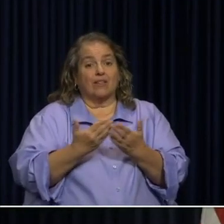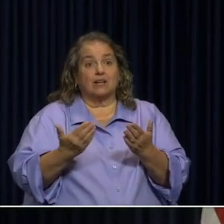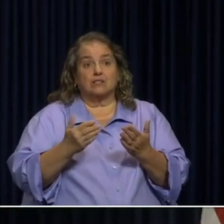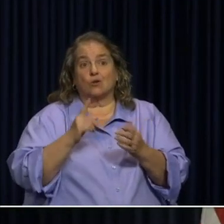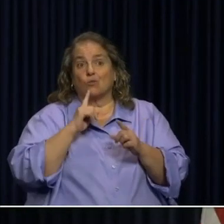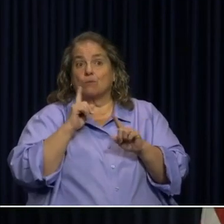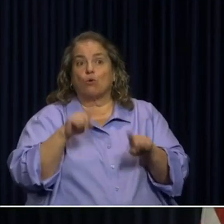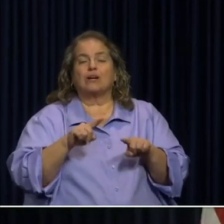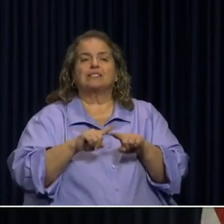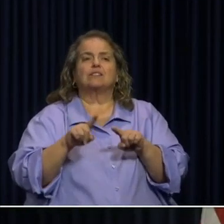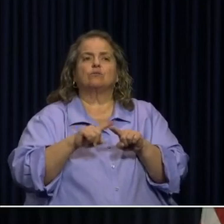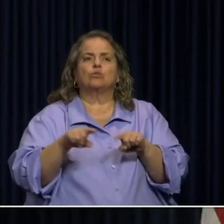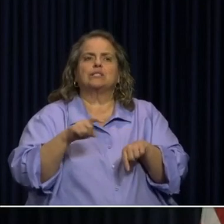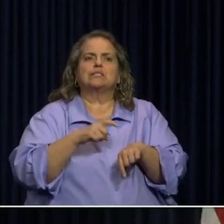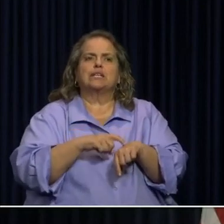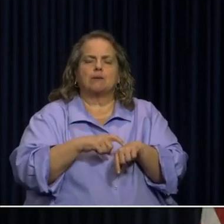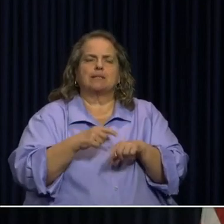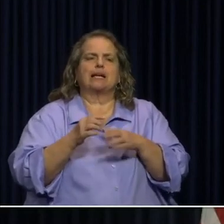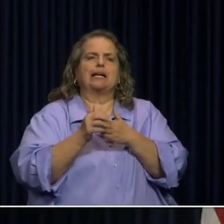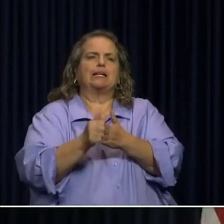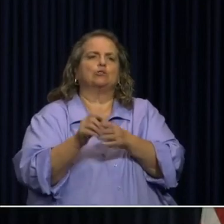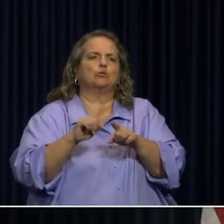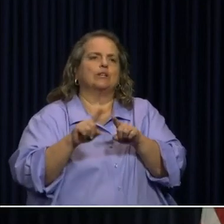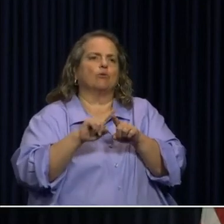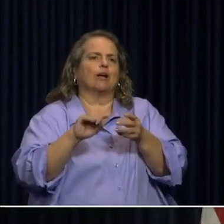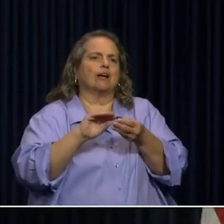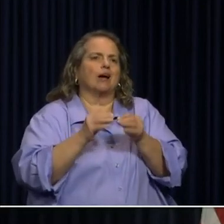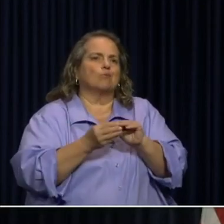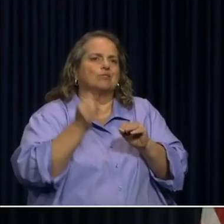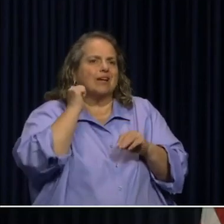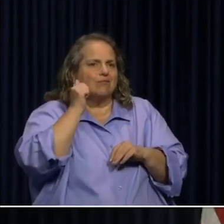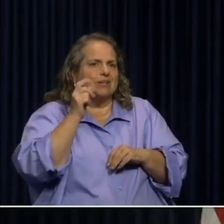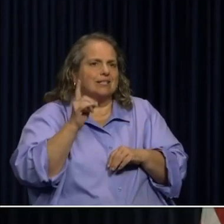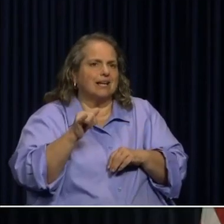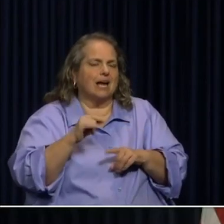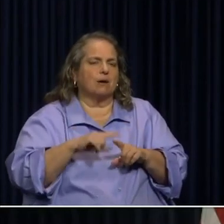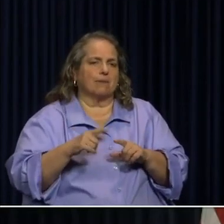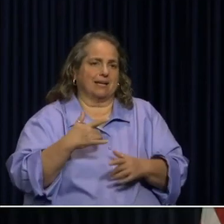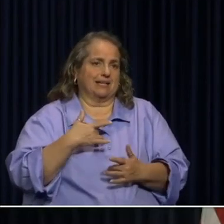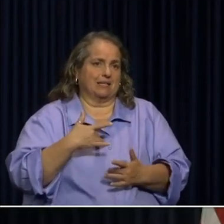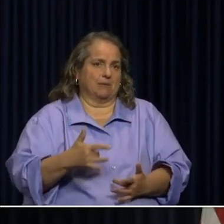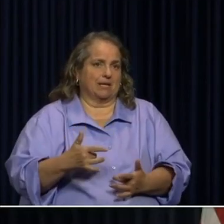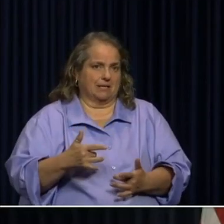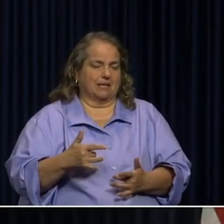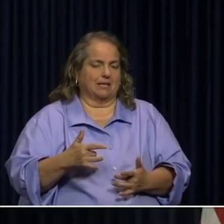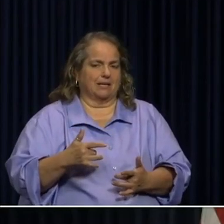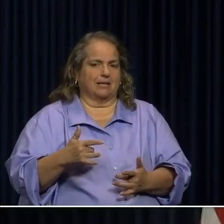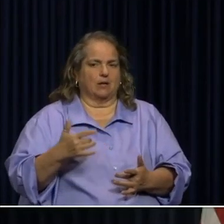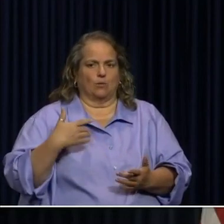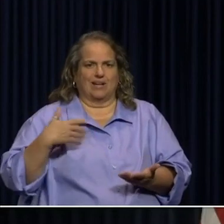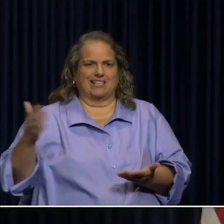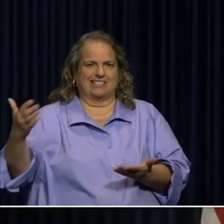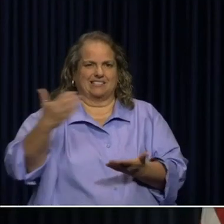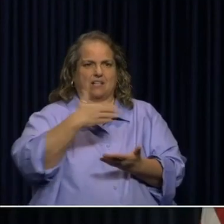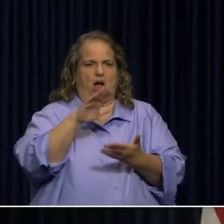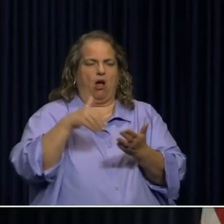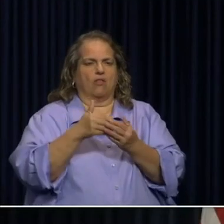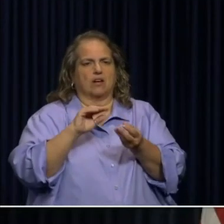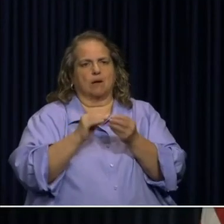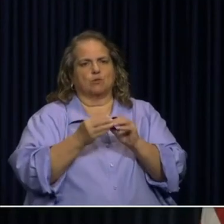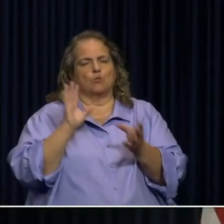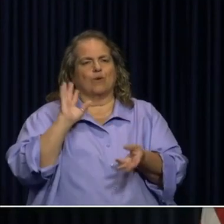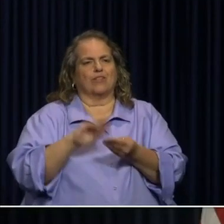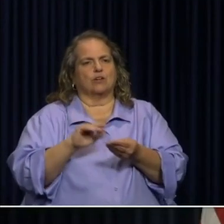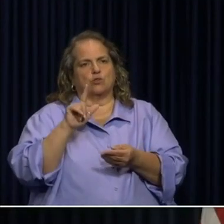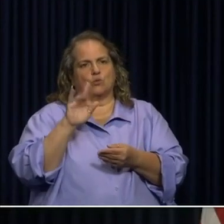different times lead to different numbers by the day, but typically they come together within a 24-hour period.